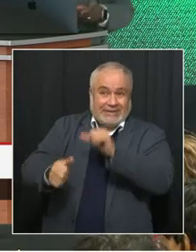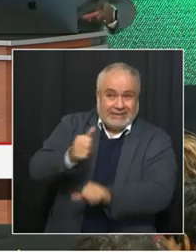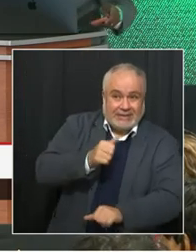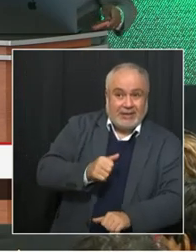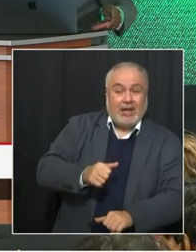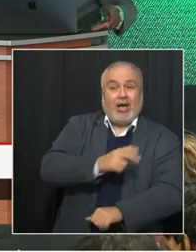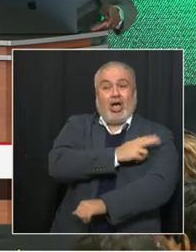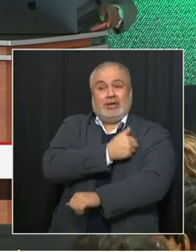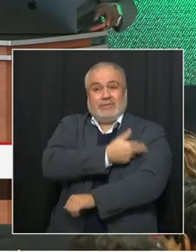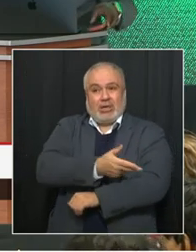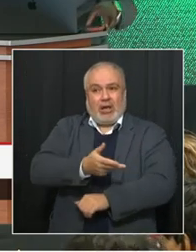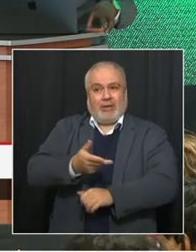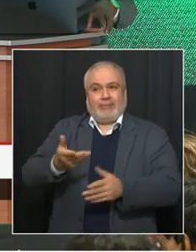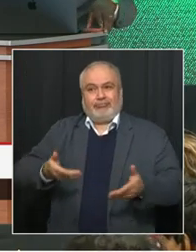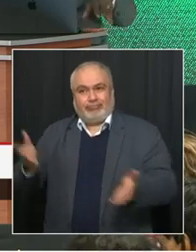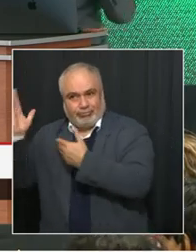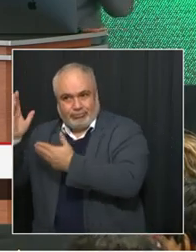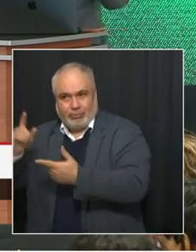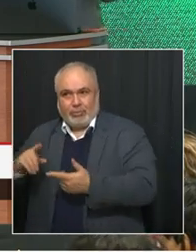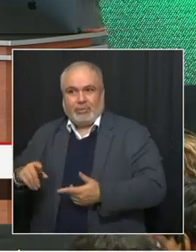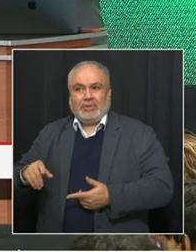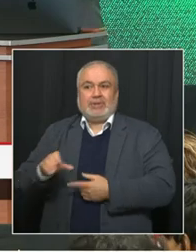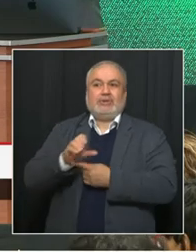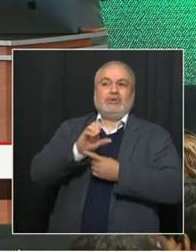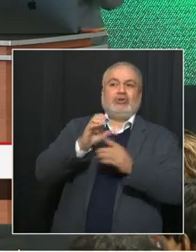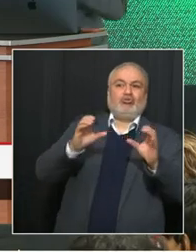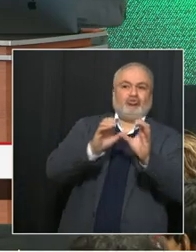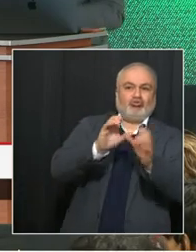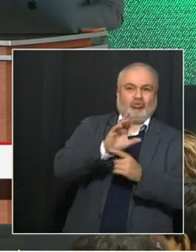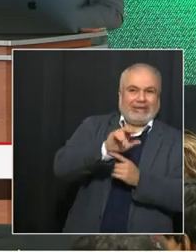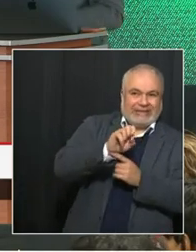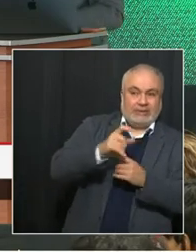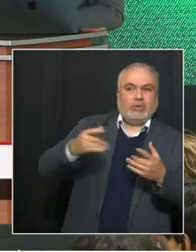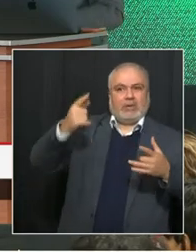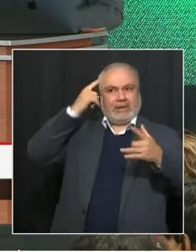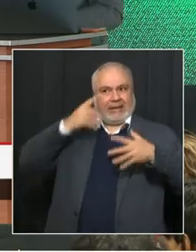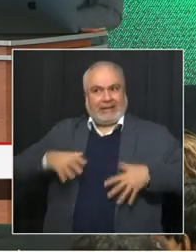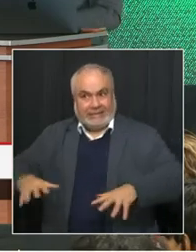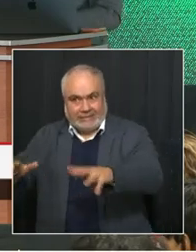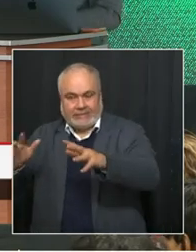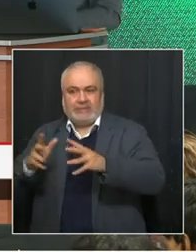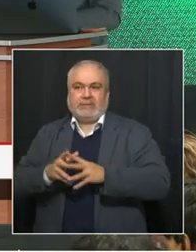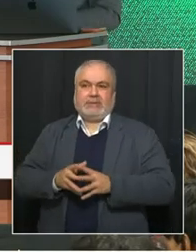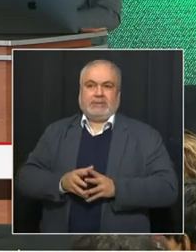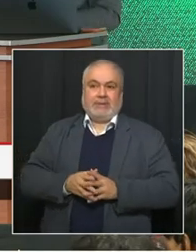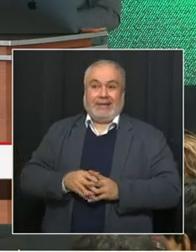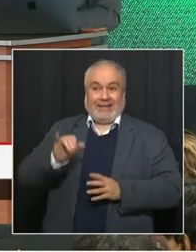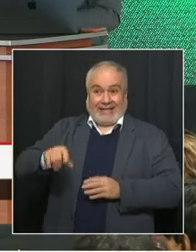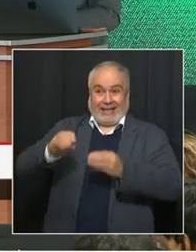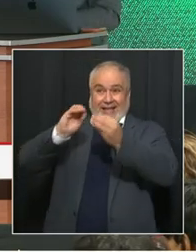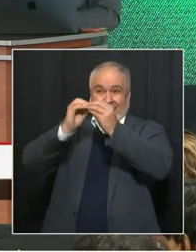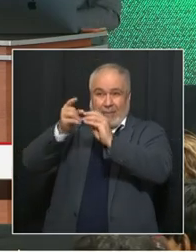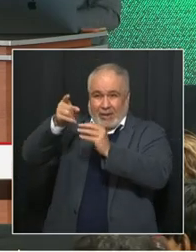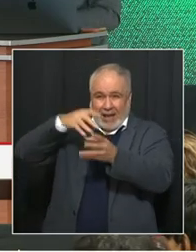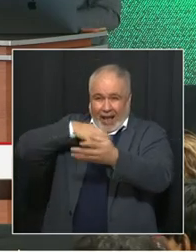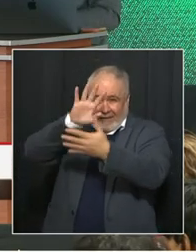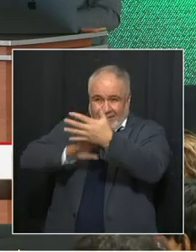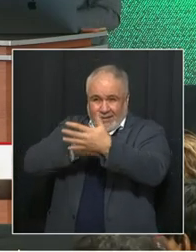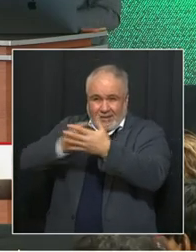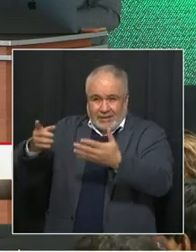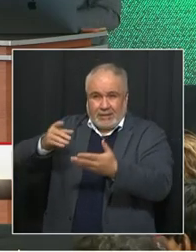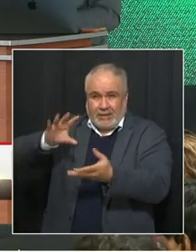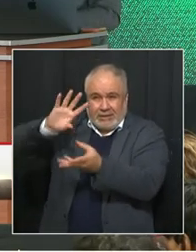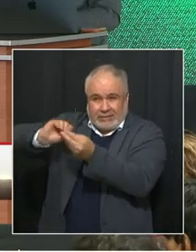as adolescent mental health challenges across countries, across racial groups, across